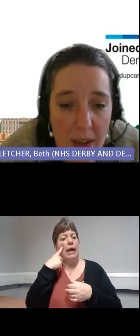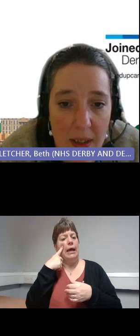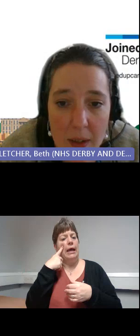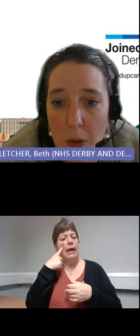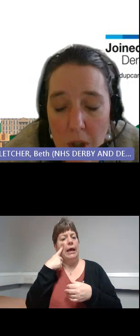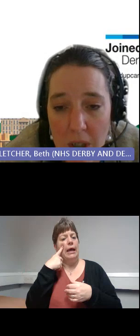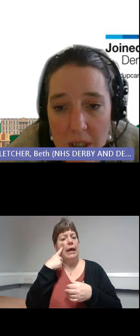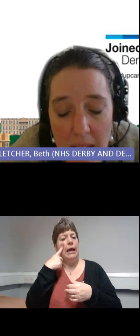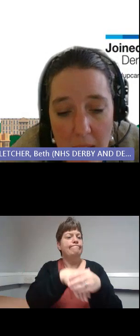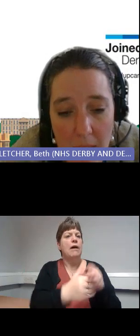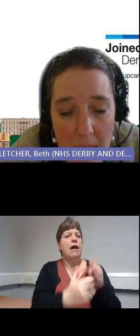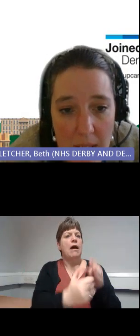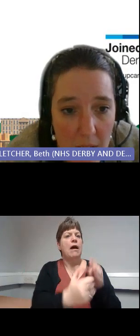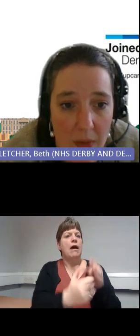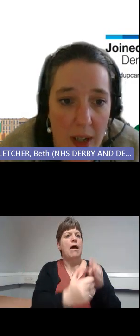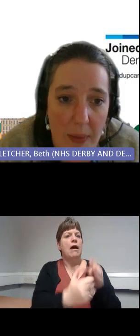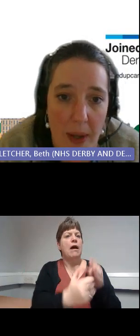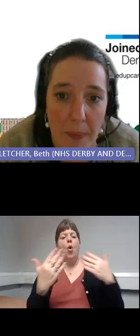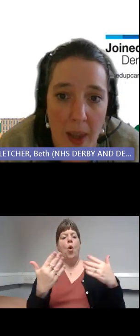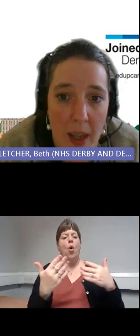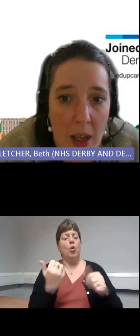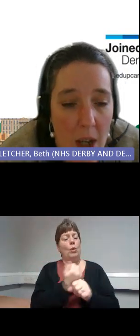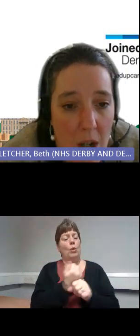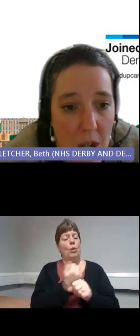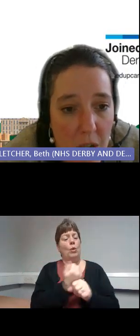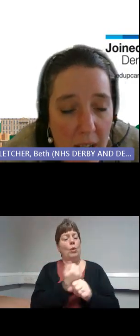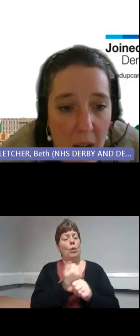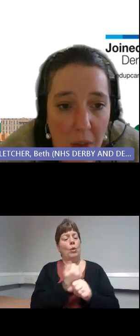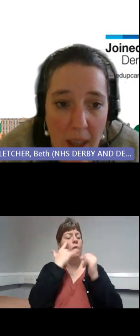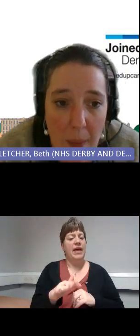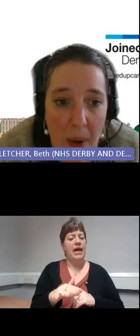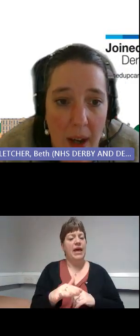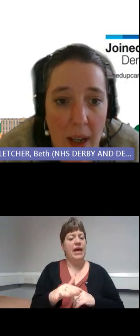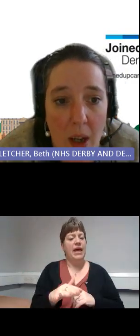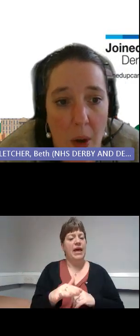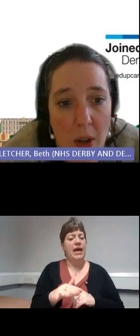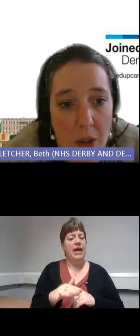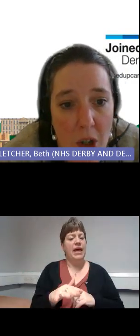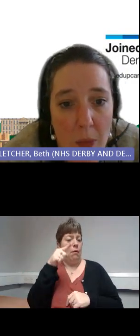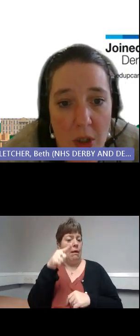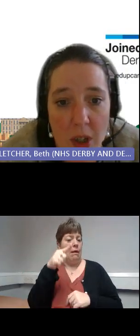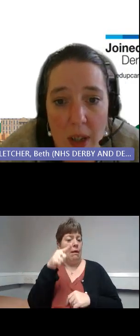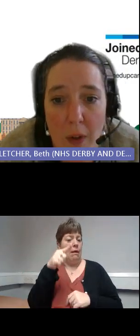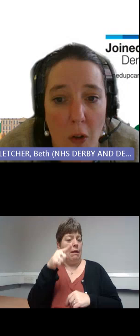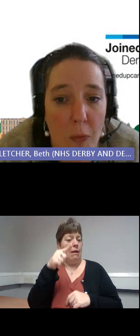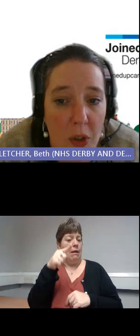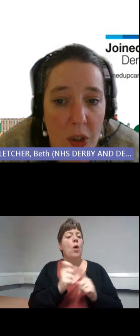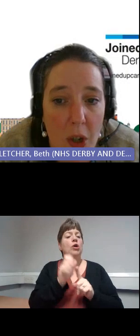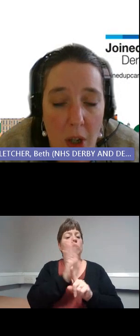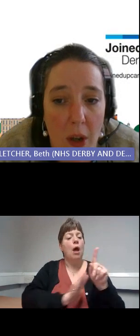different events, or you can take the survey as well. And you can get on there by going on